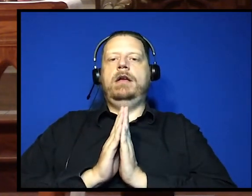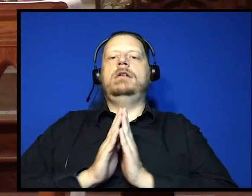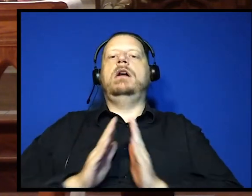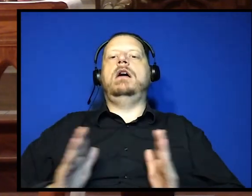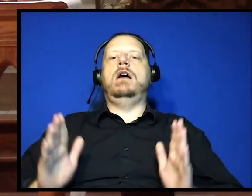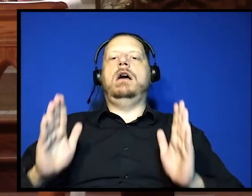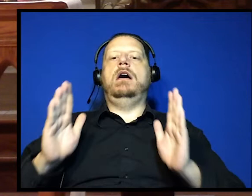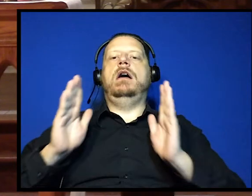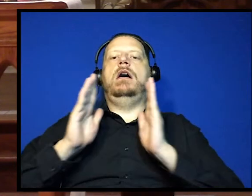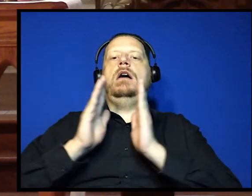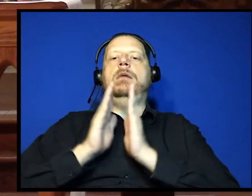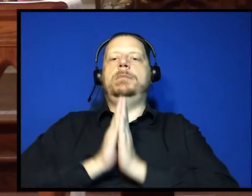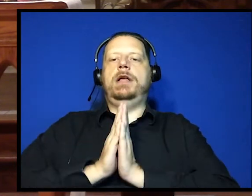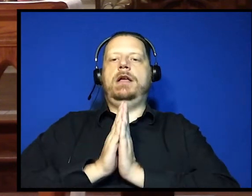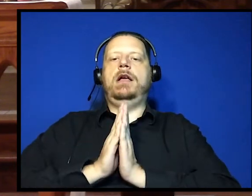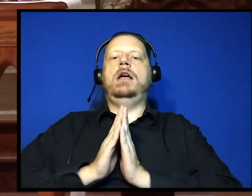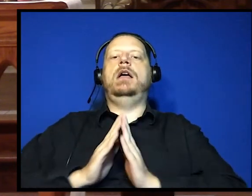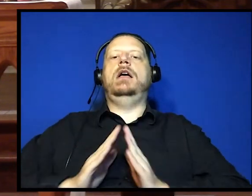amen,